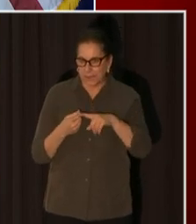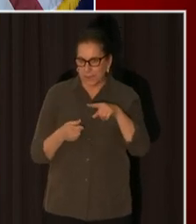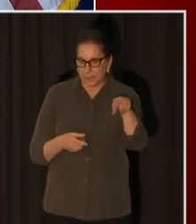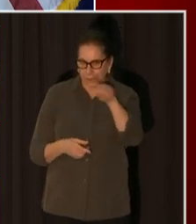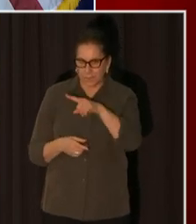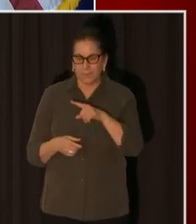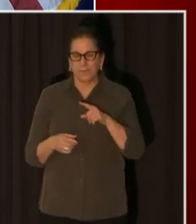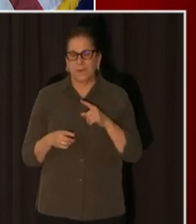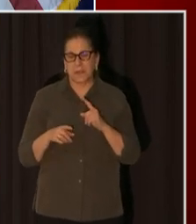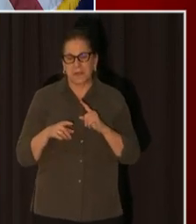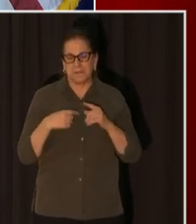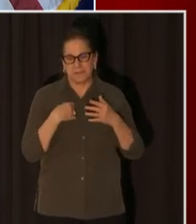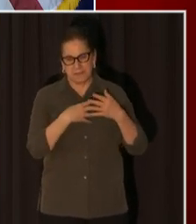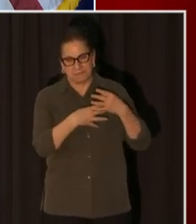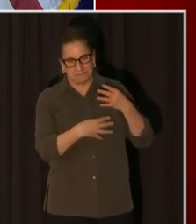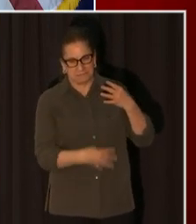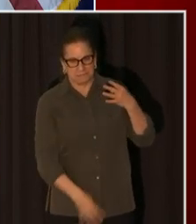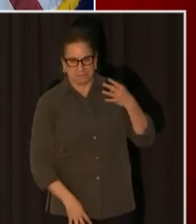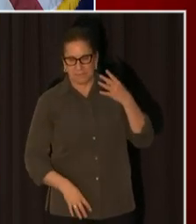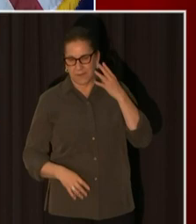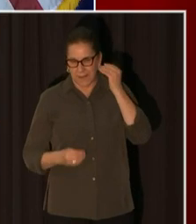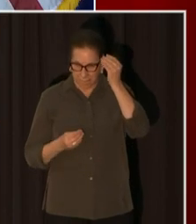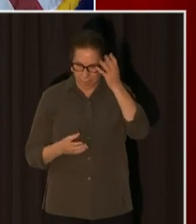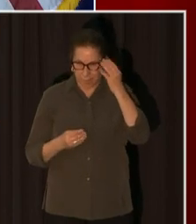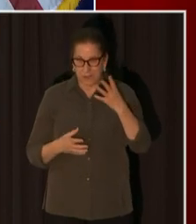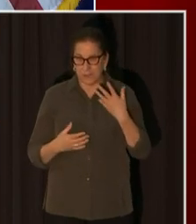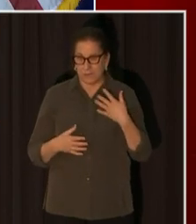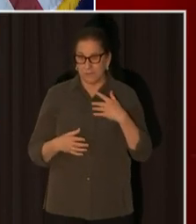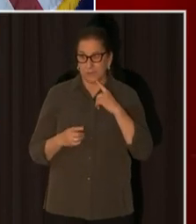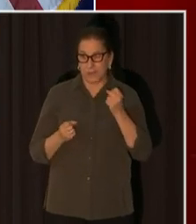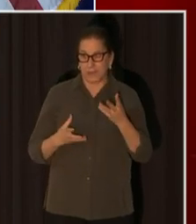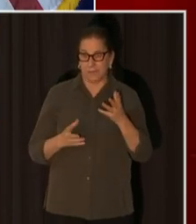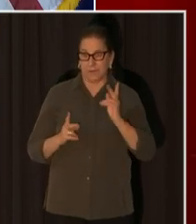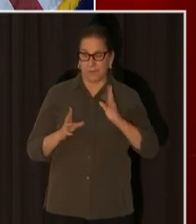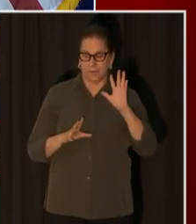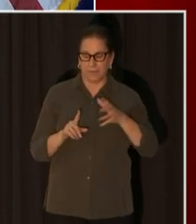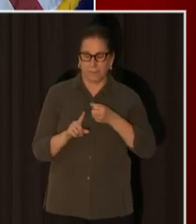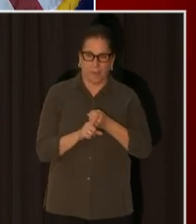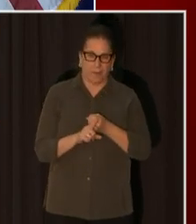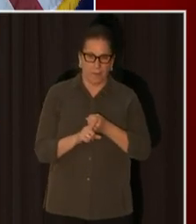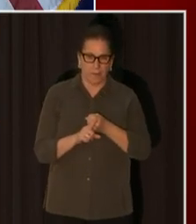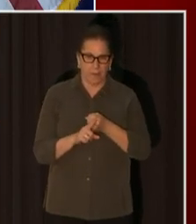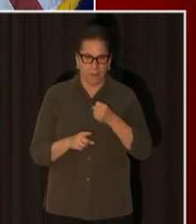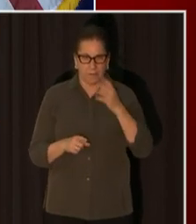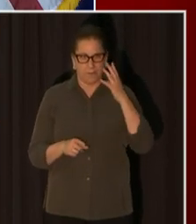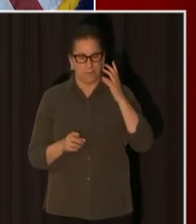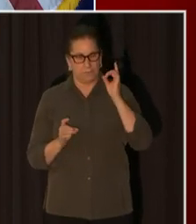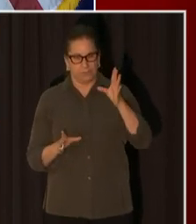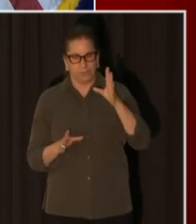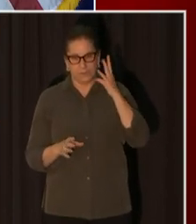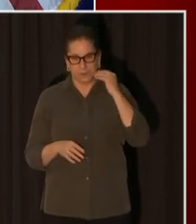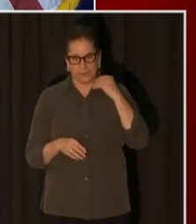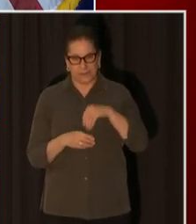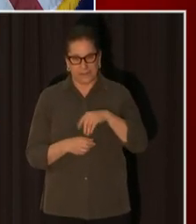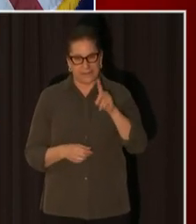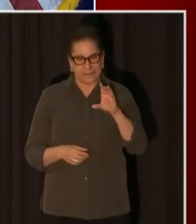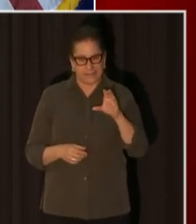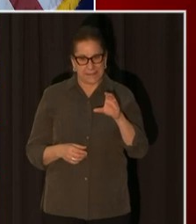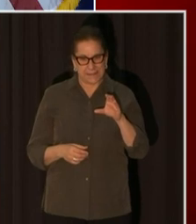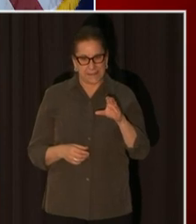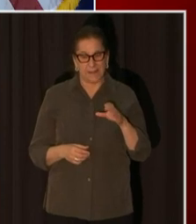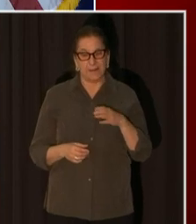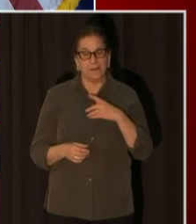experience the impact of COVID-19 in the district. But most importantly, we want to hear from you, the district's best voices, you the residents and the